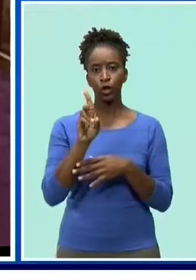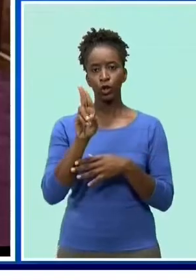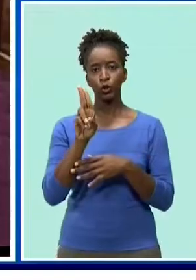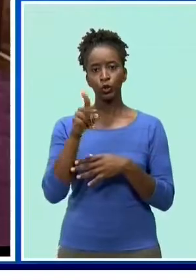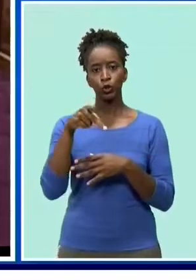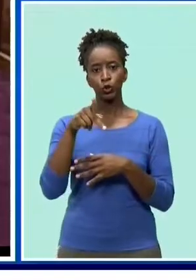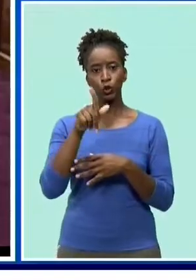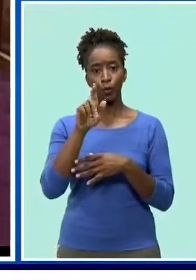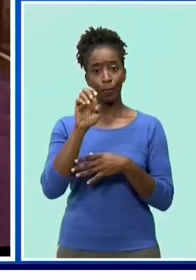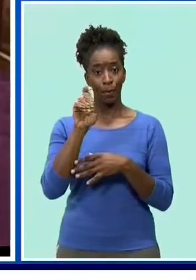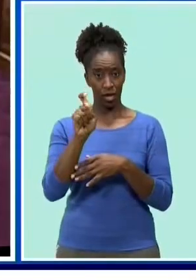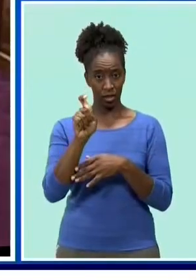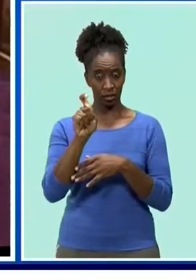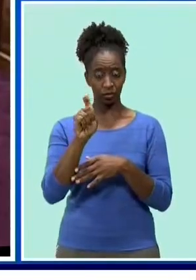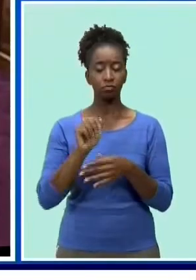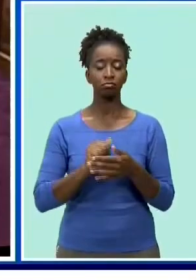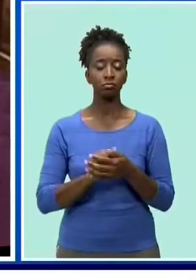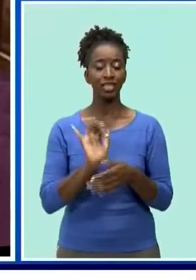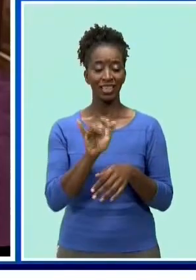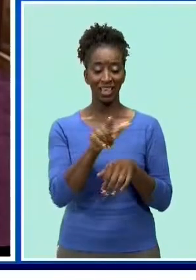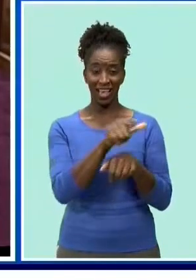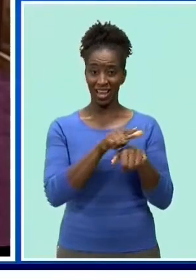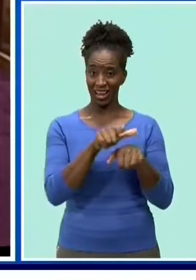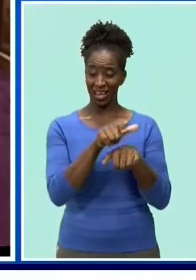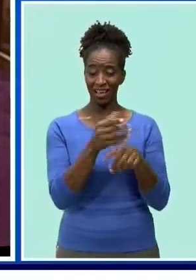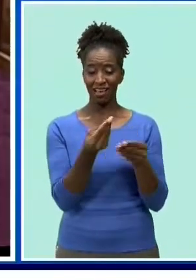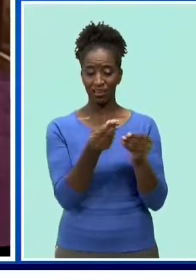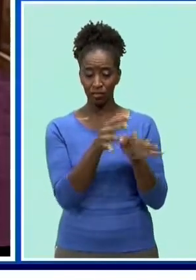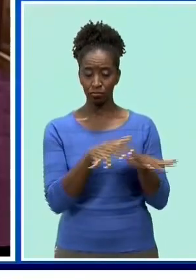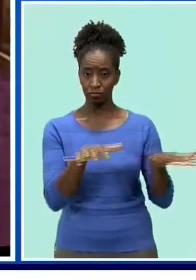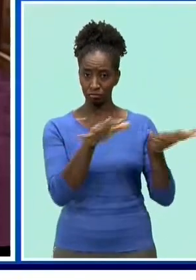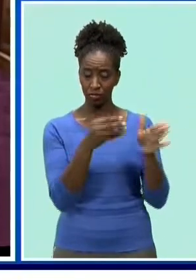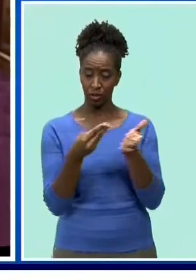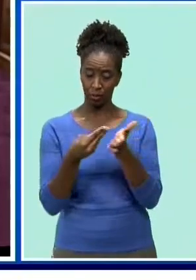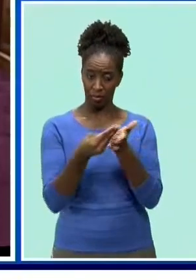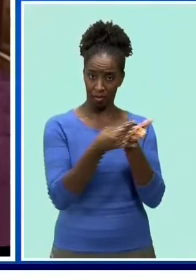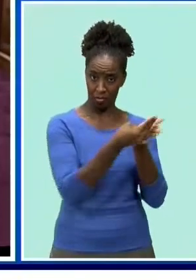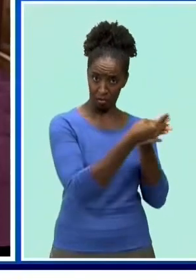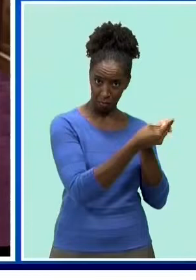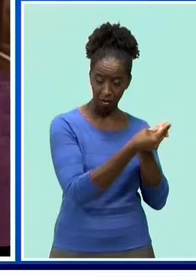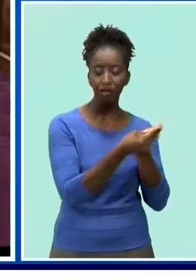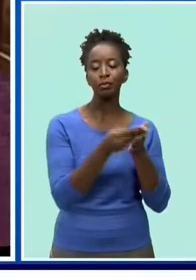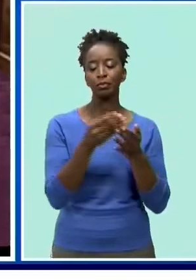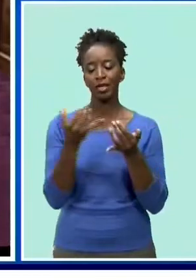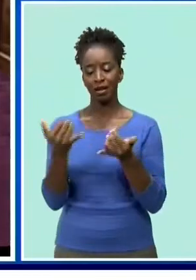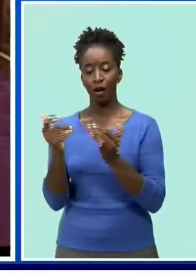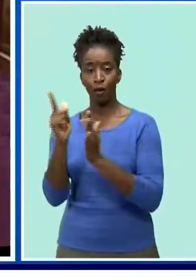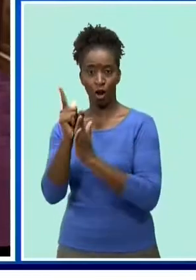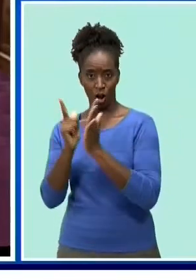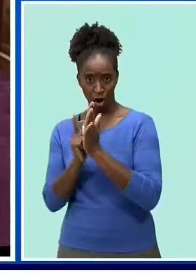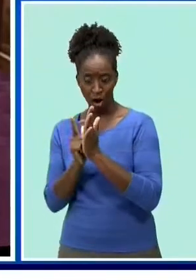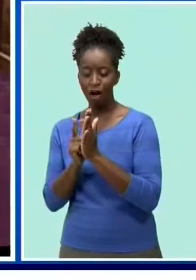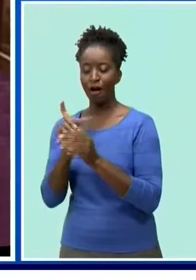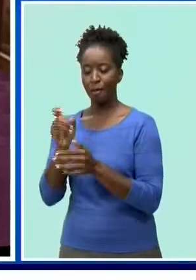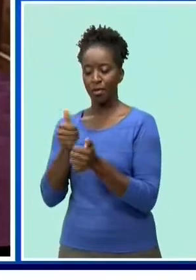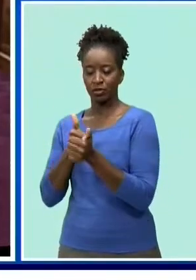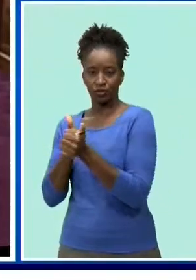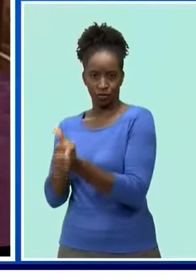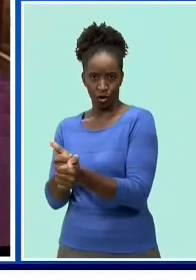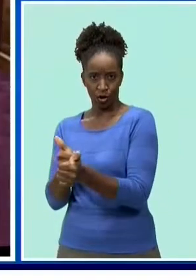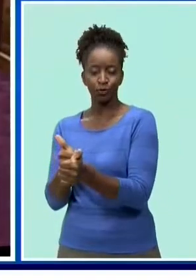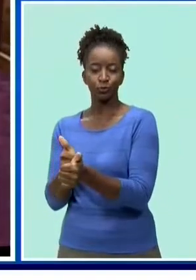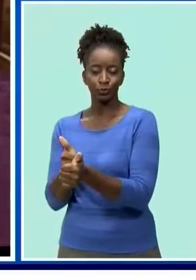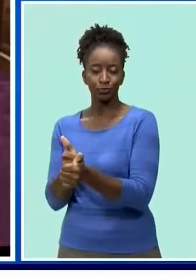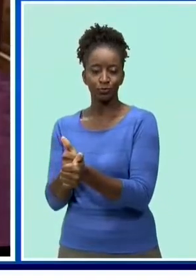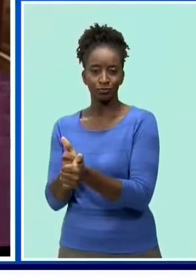acquisition has gone through the relevant issues in terms of in accordance with the provisions of Section 5 of the Crown Lands